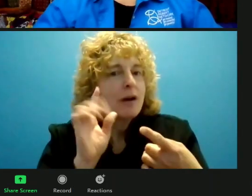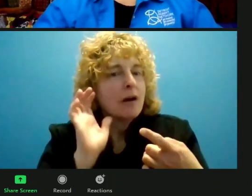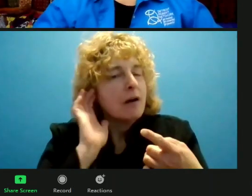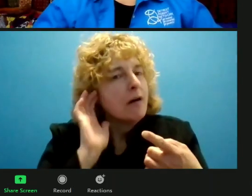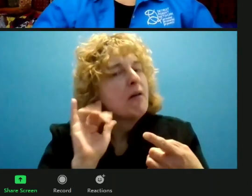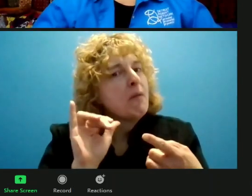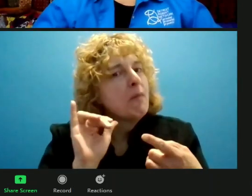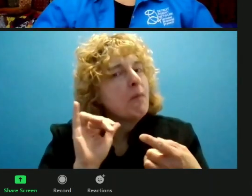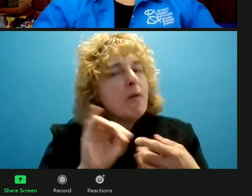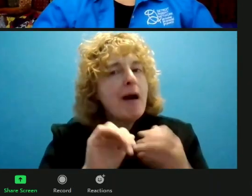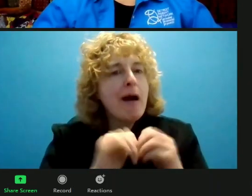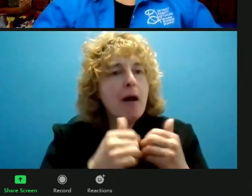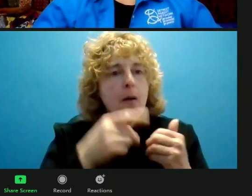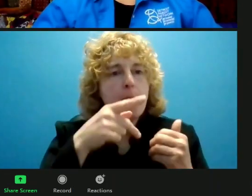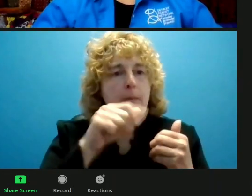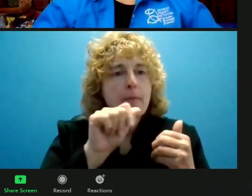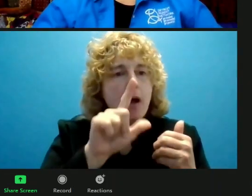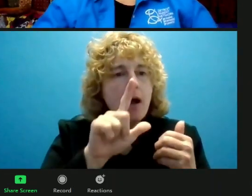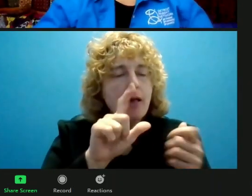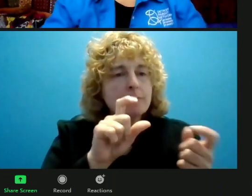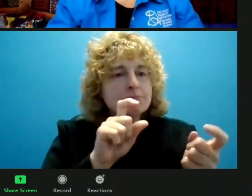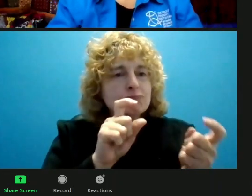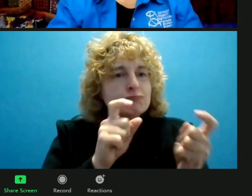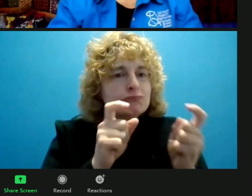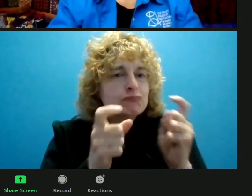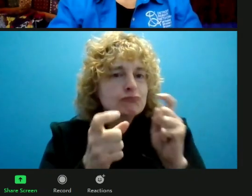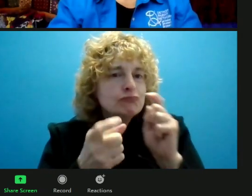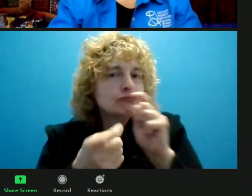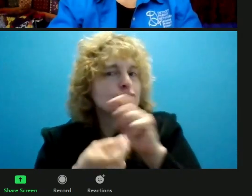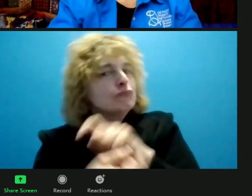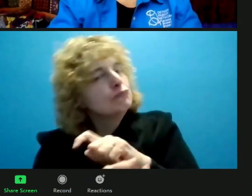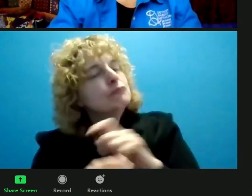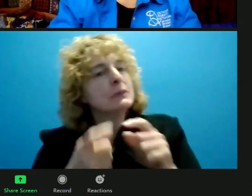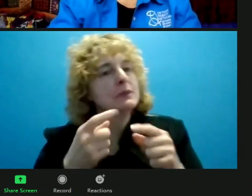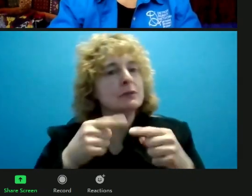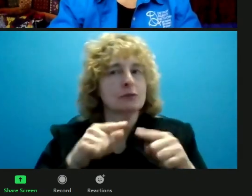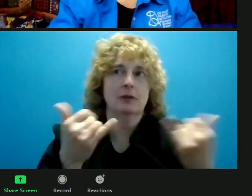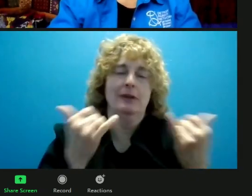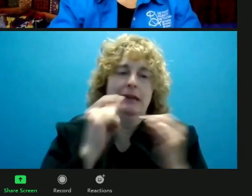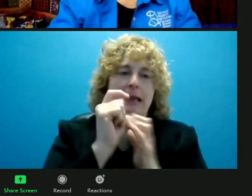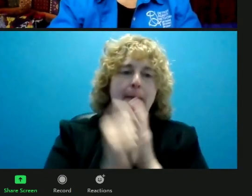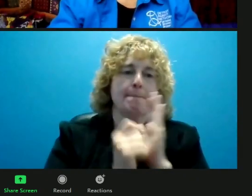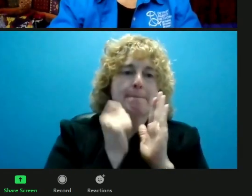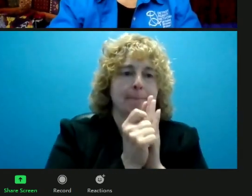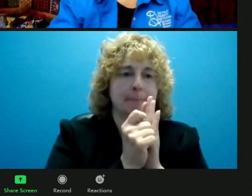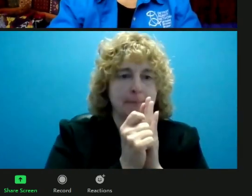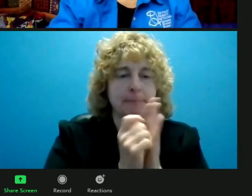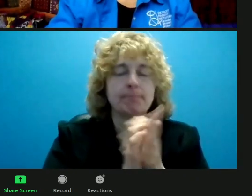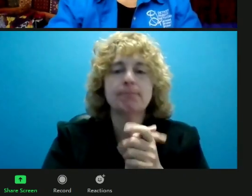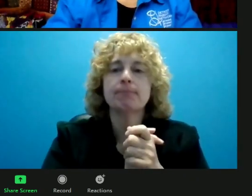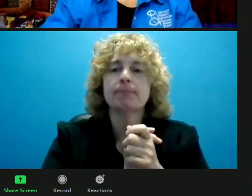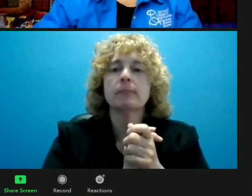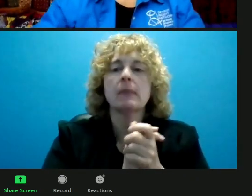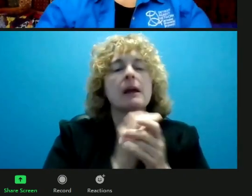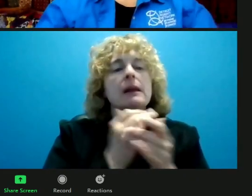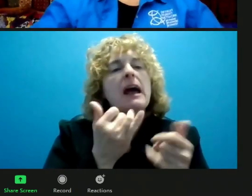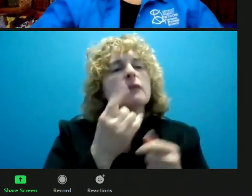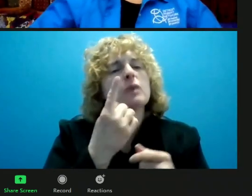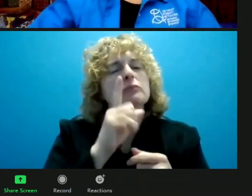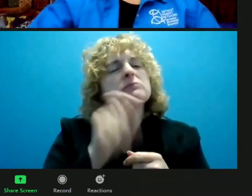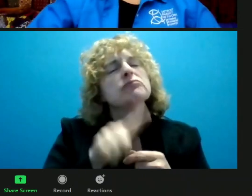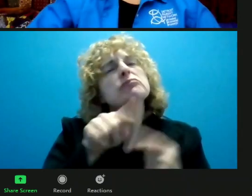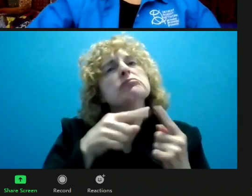in this time. Um, just one question about looking forward this summer and beyond,